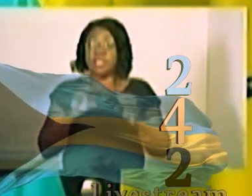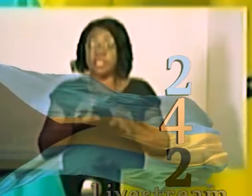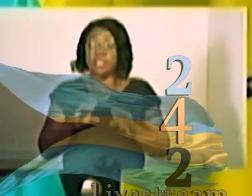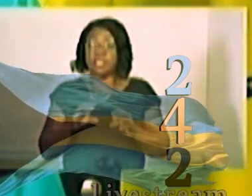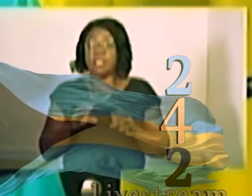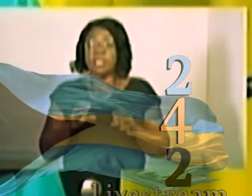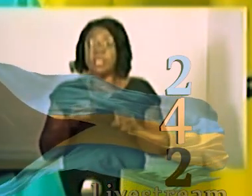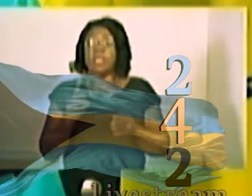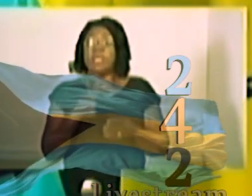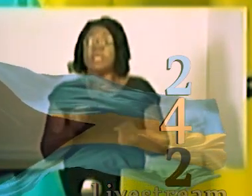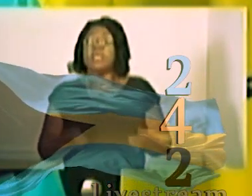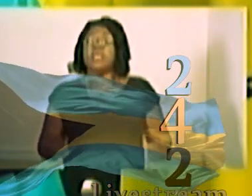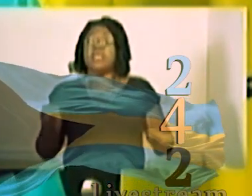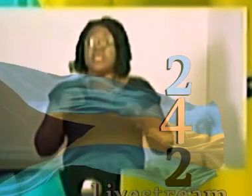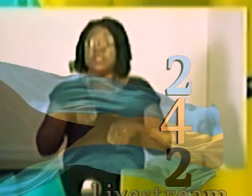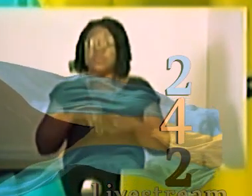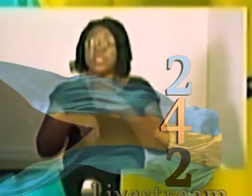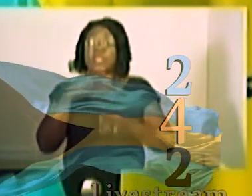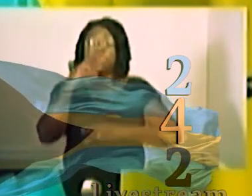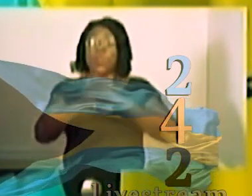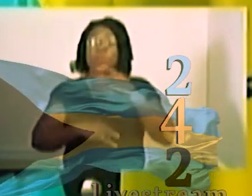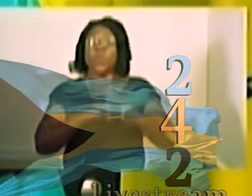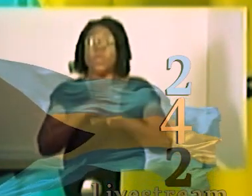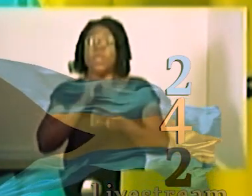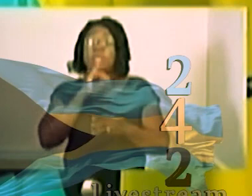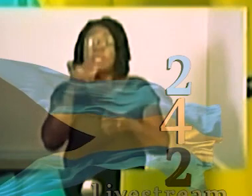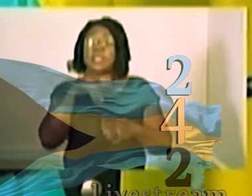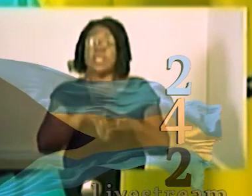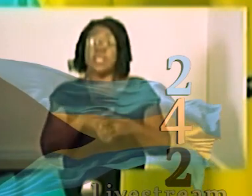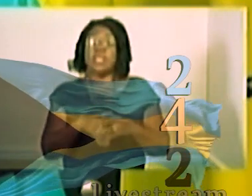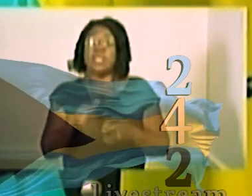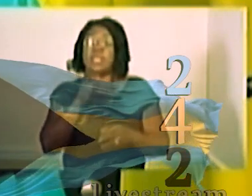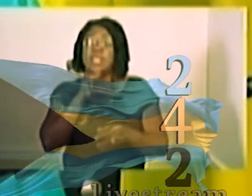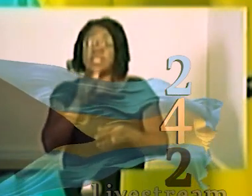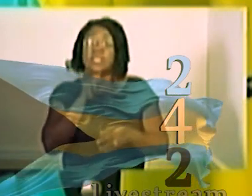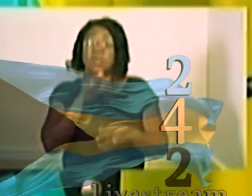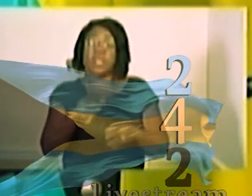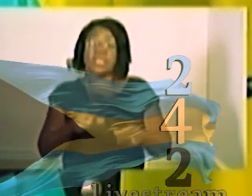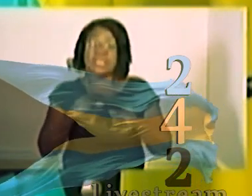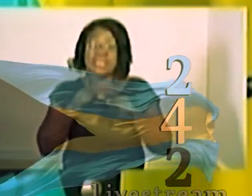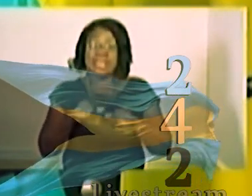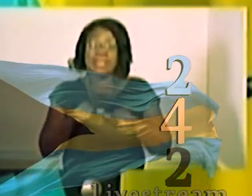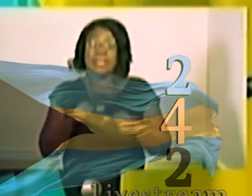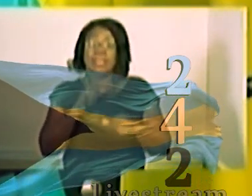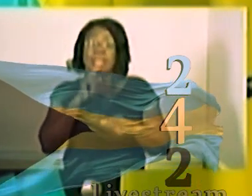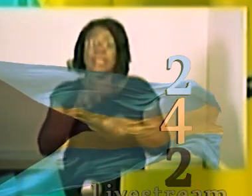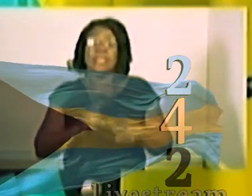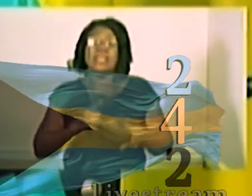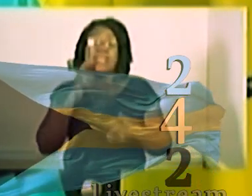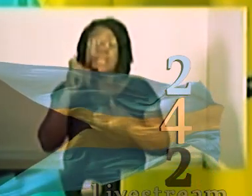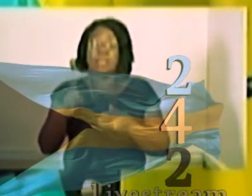The situation the world is in is not static. It is dynamic,